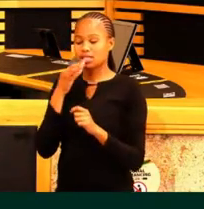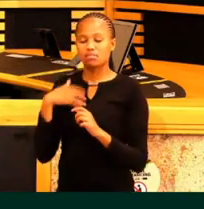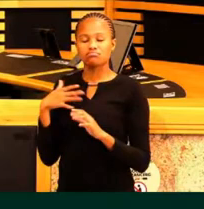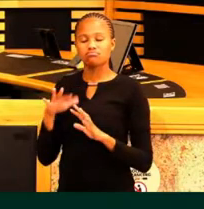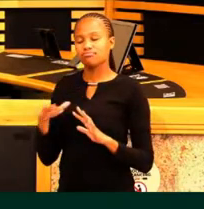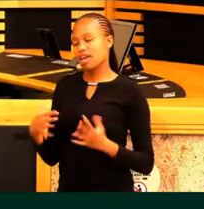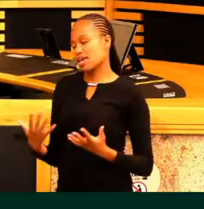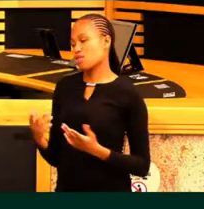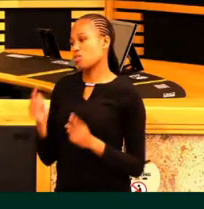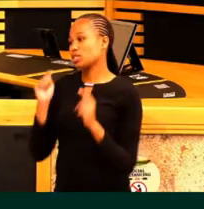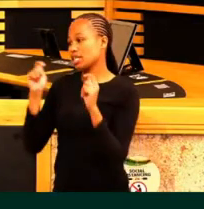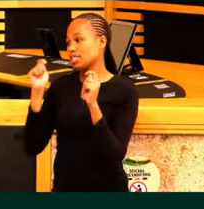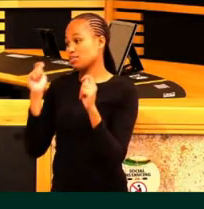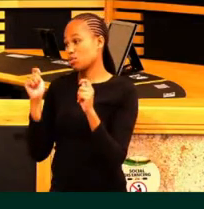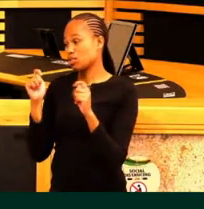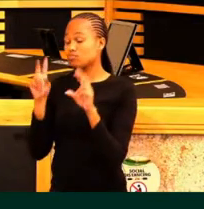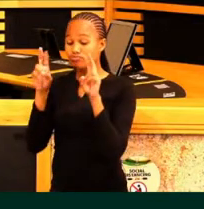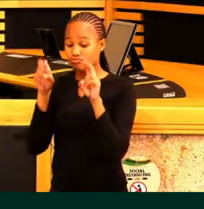updated